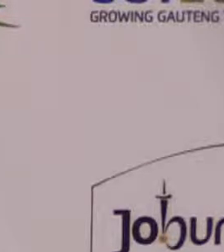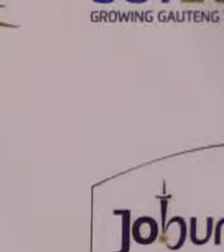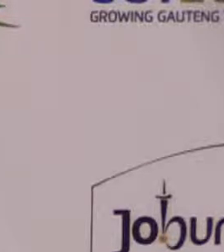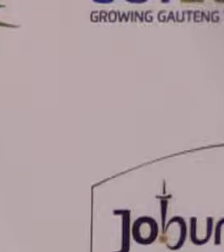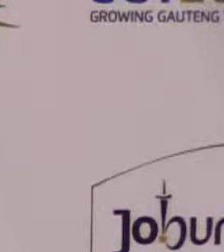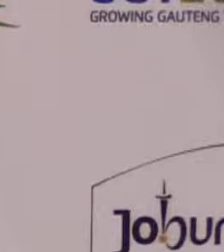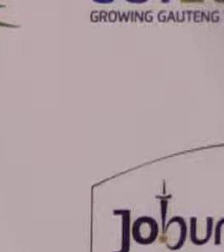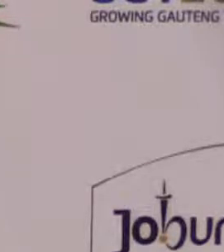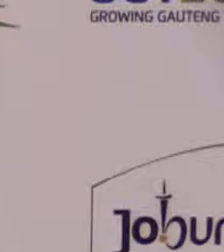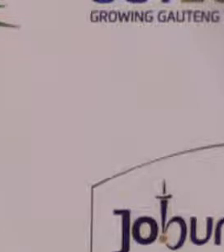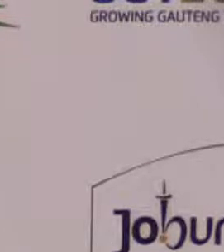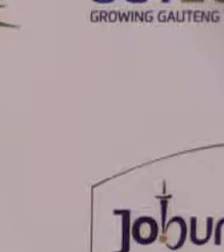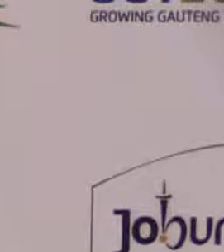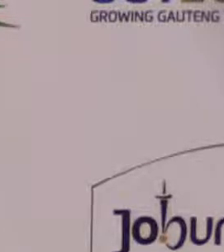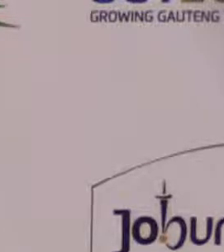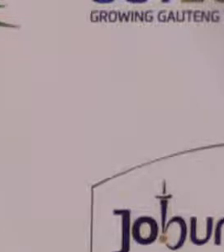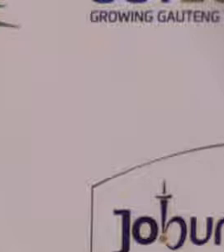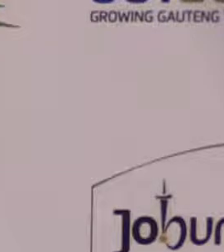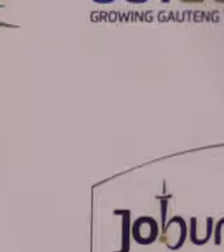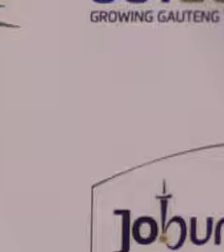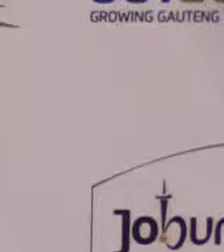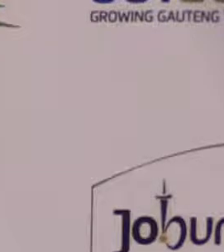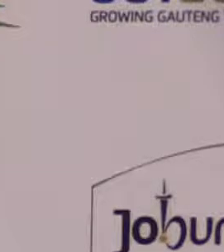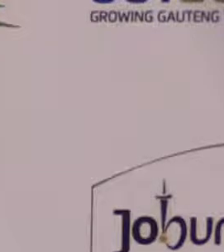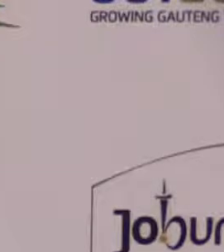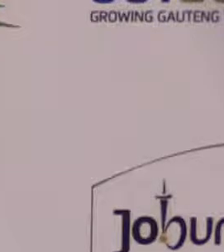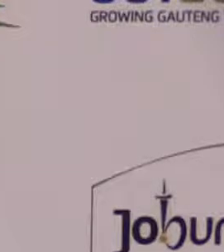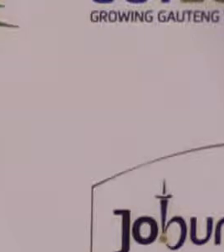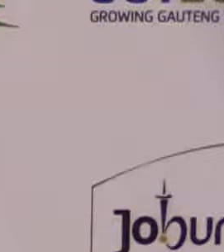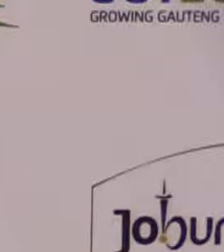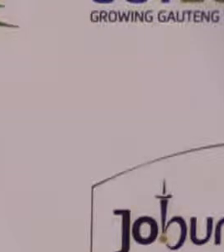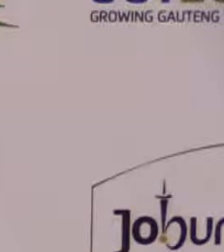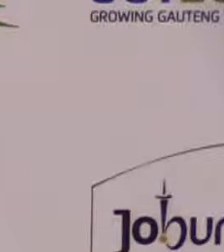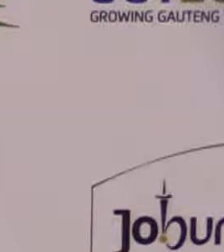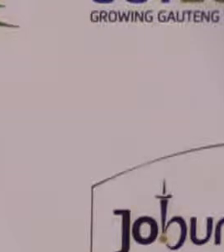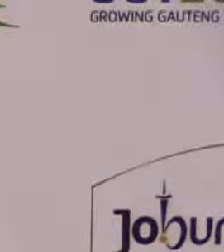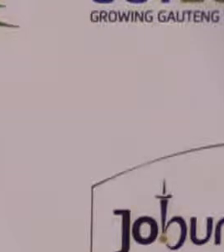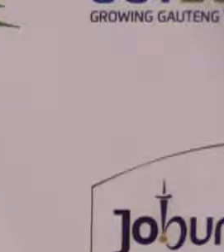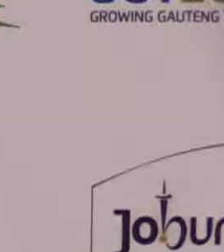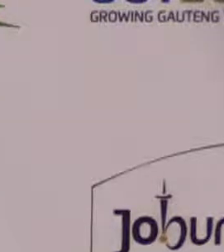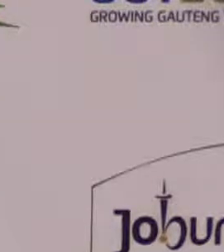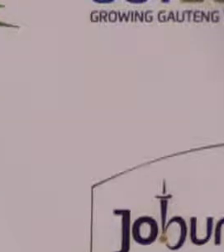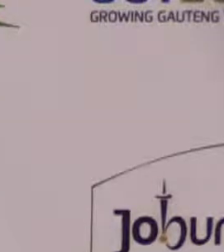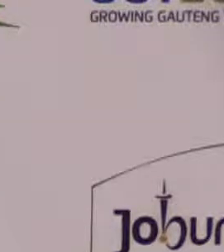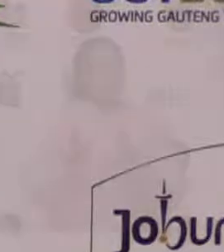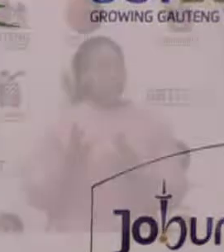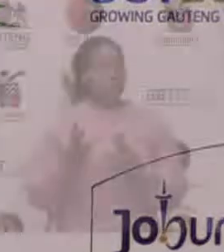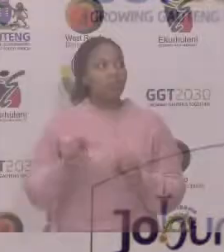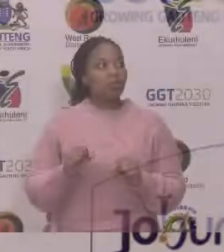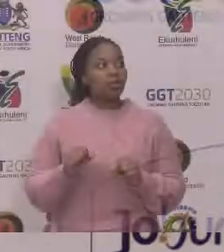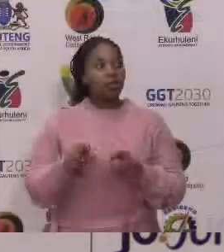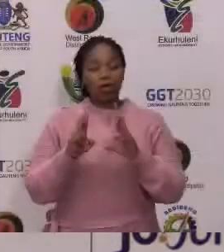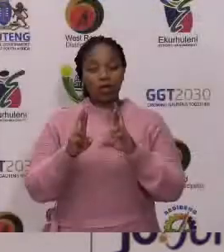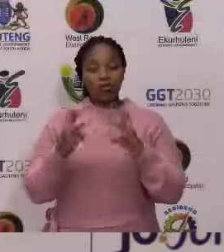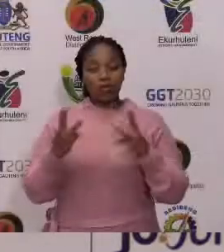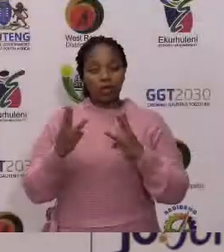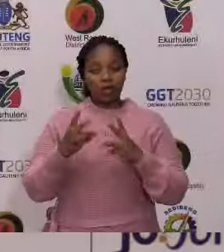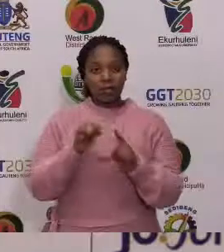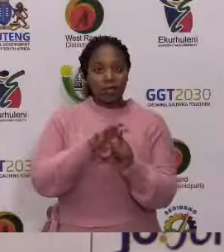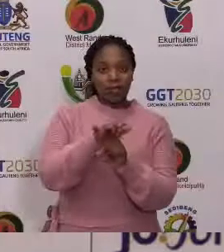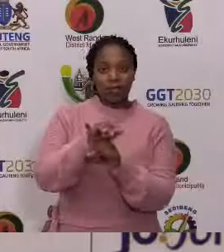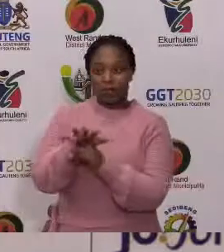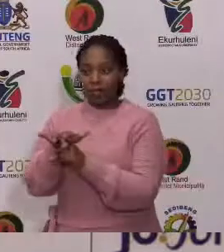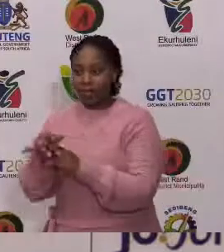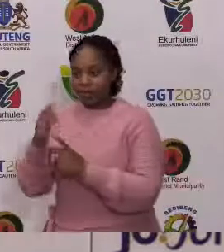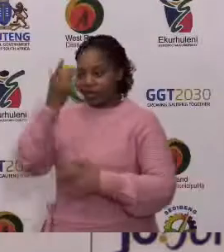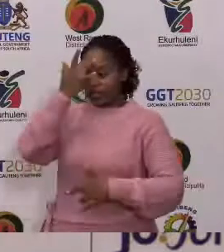variant. Fortunately, that past infection, even if it doesn't protect people from developing mild infection, it will still protect people